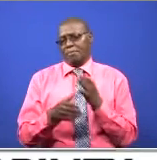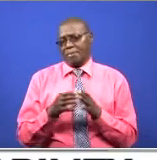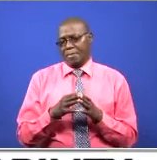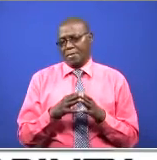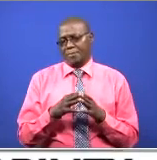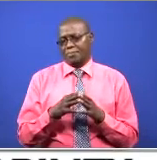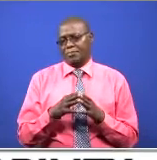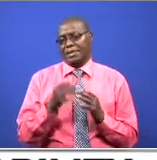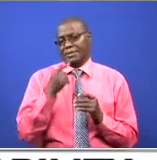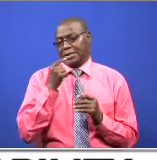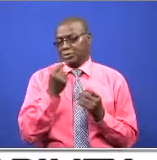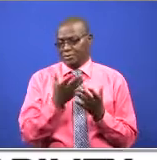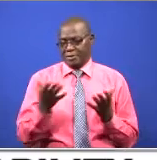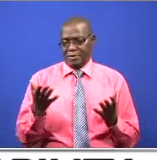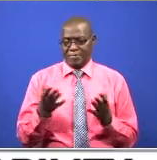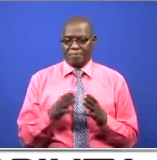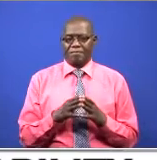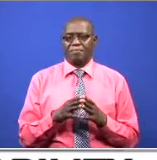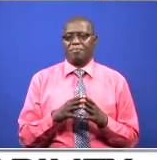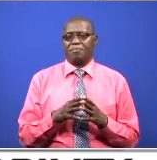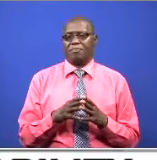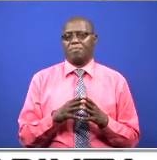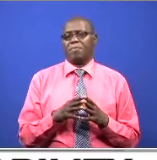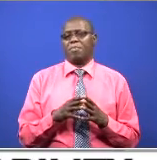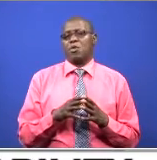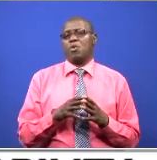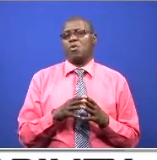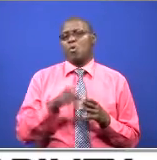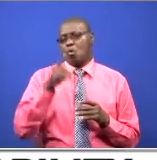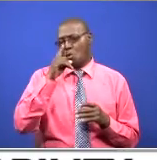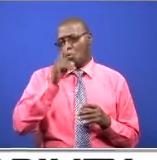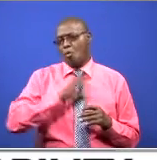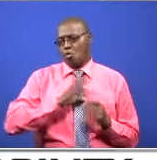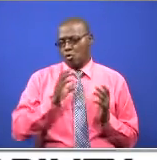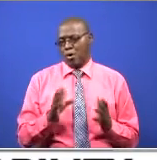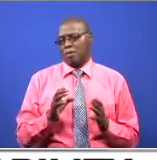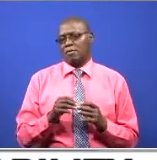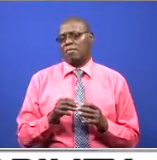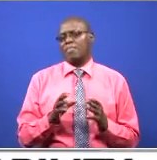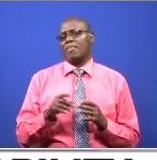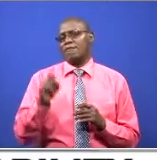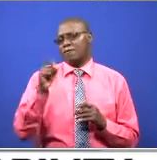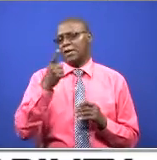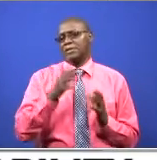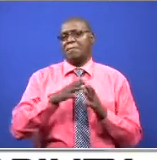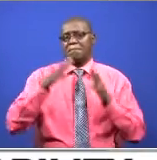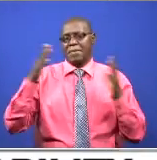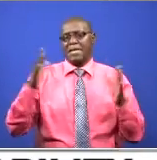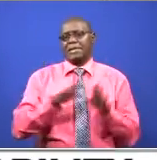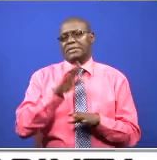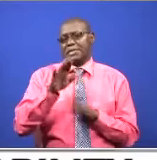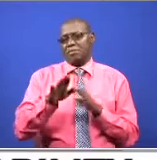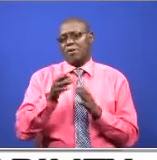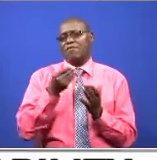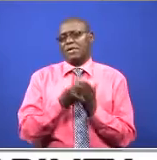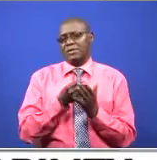Wangoi. Mm-hmm. Home ownership is the first biggest step towards financial stability, towards